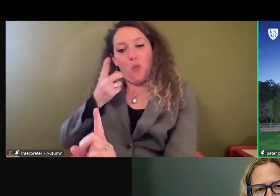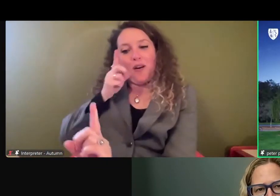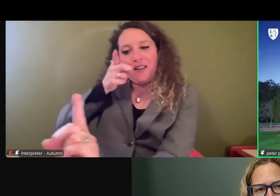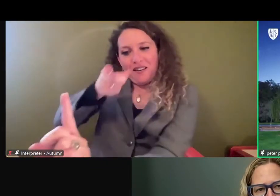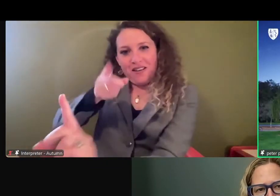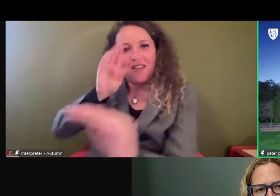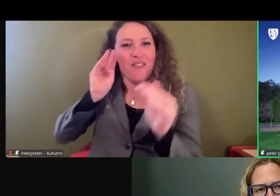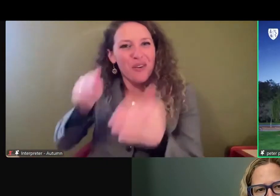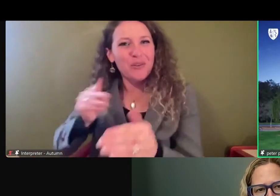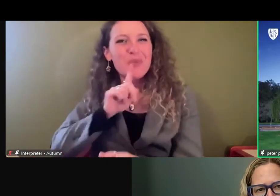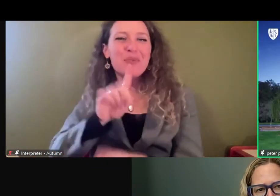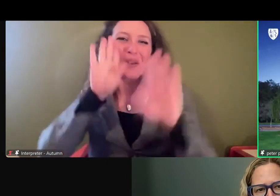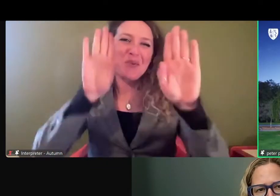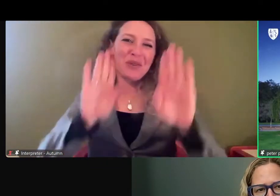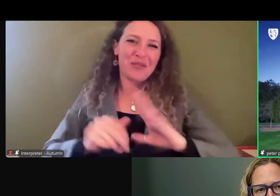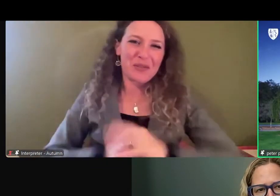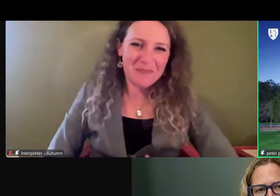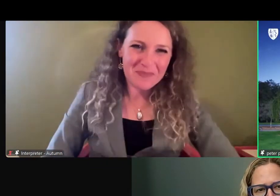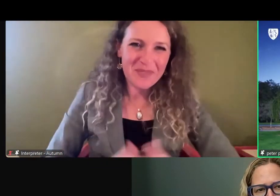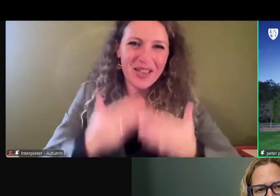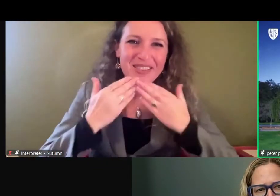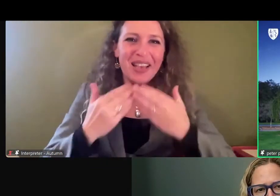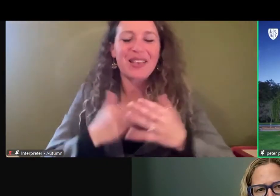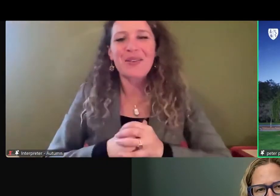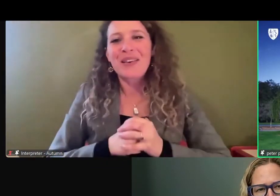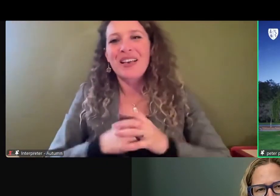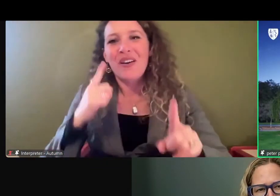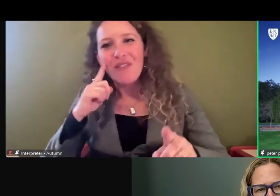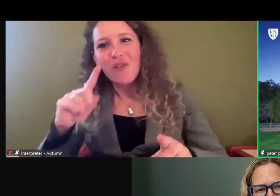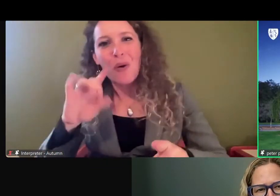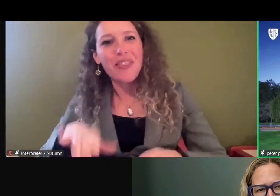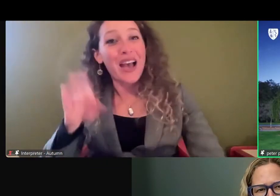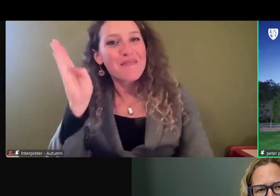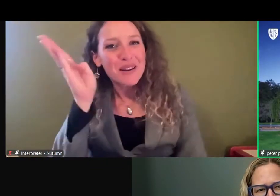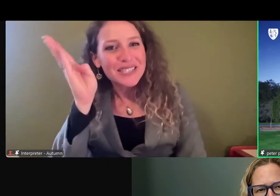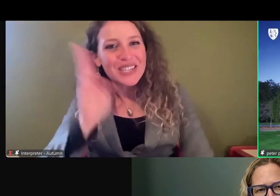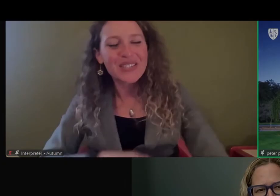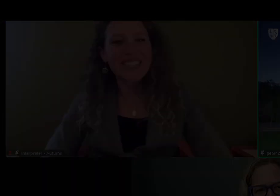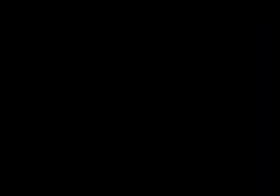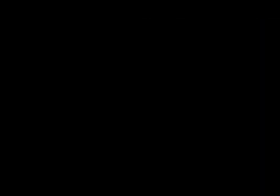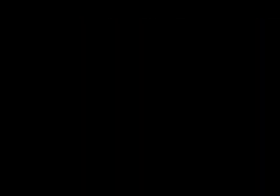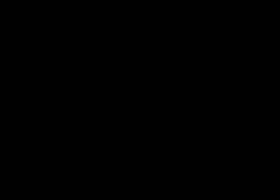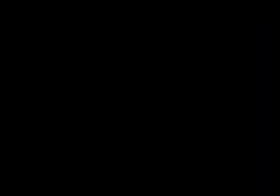focus. I think it's wonderful. Thank you for that presentation.